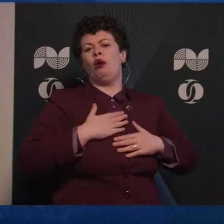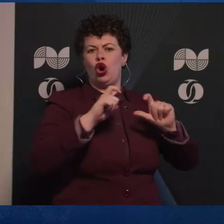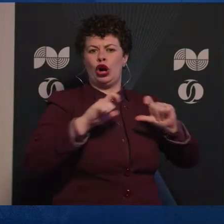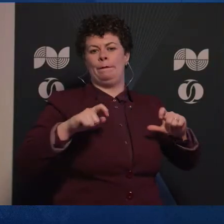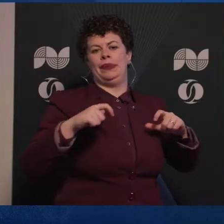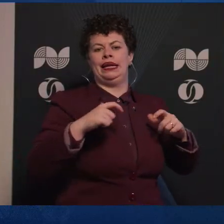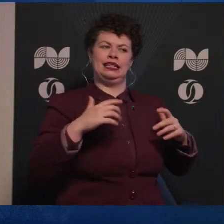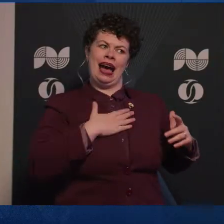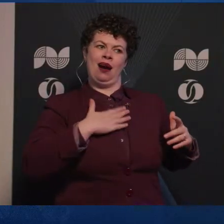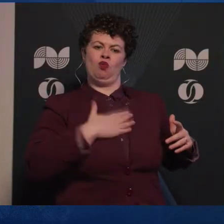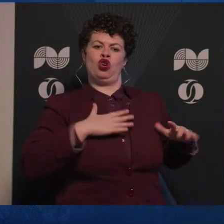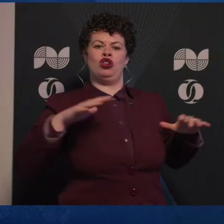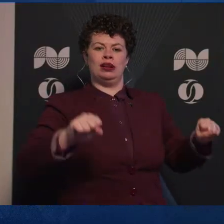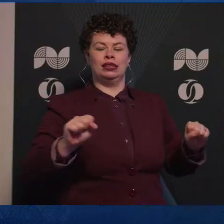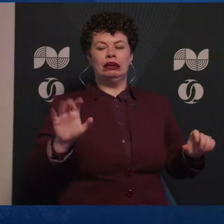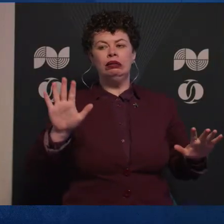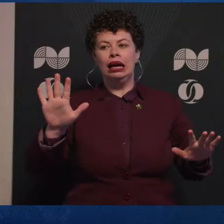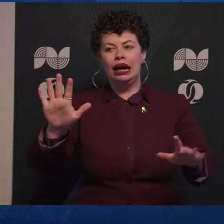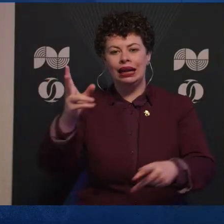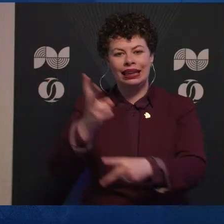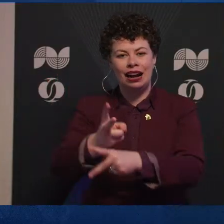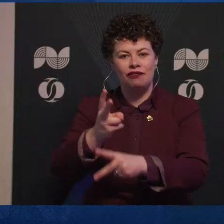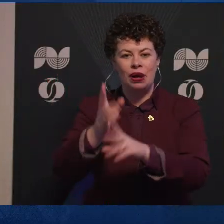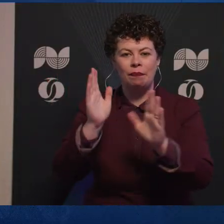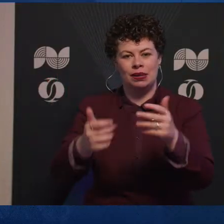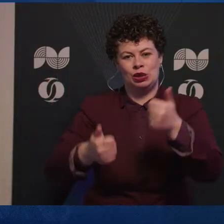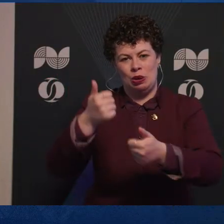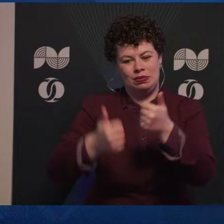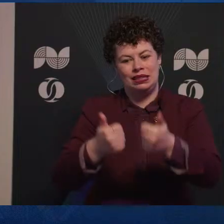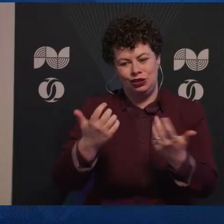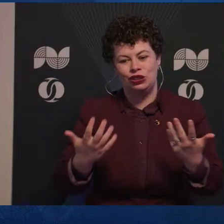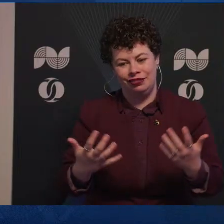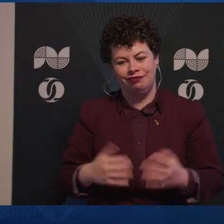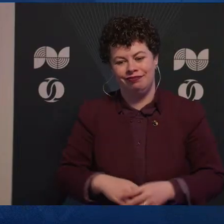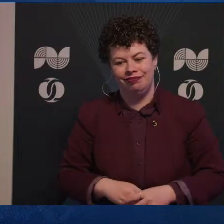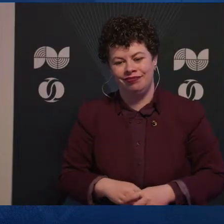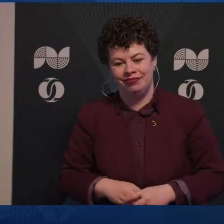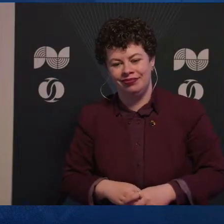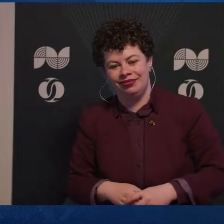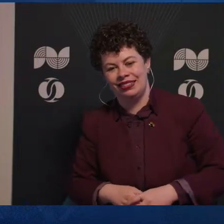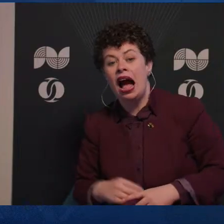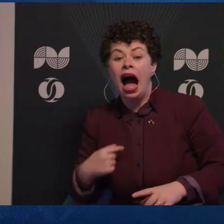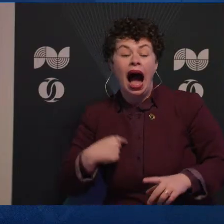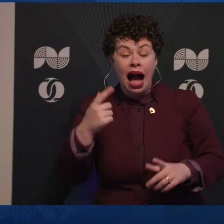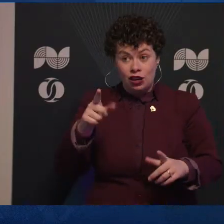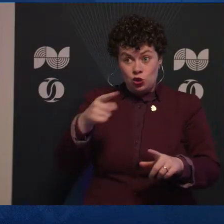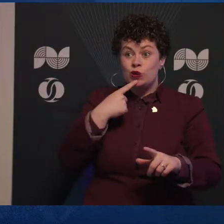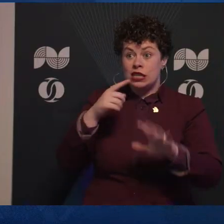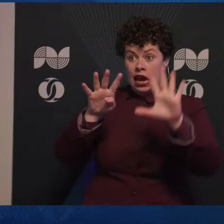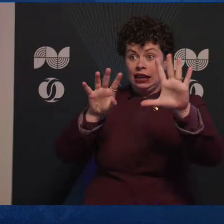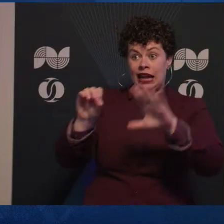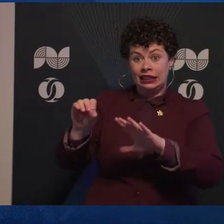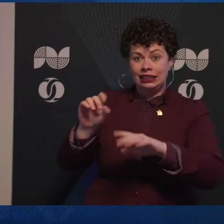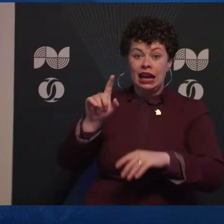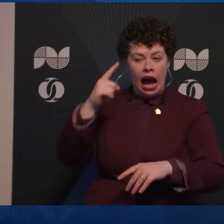Okay, so one has to be careful. Yeah. I thought you were going to say it's 99. That's a very English